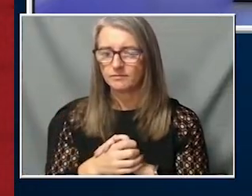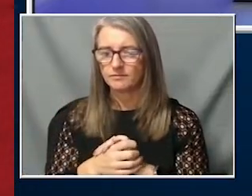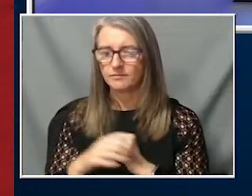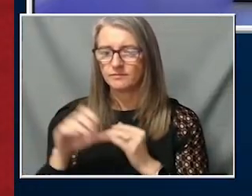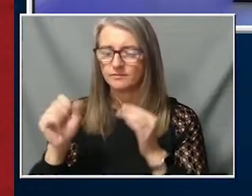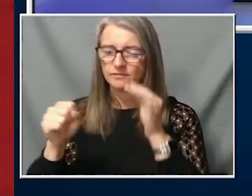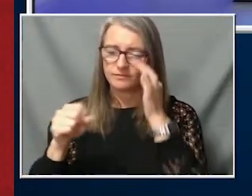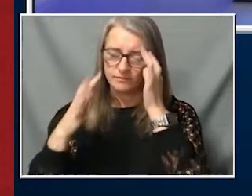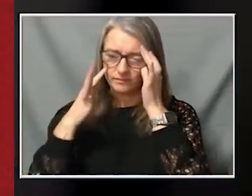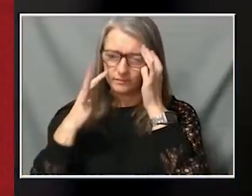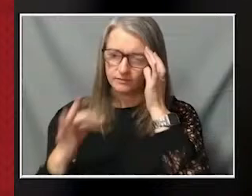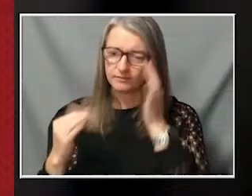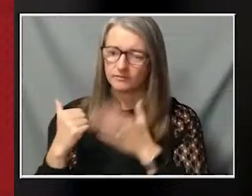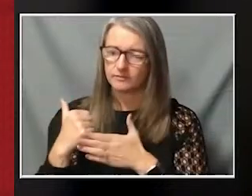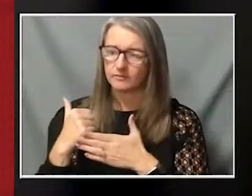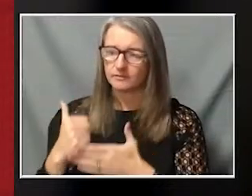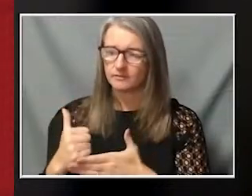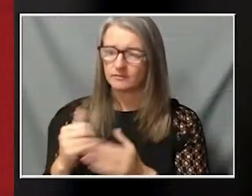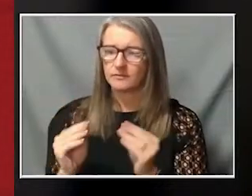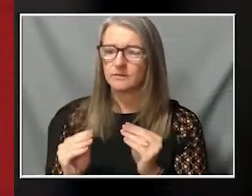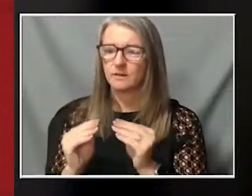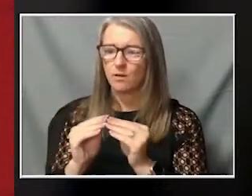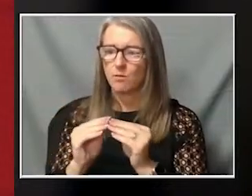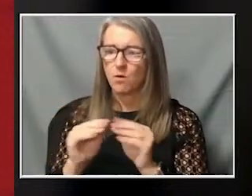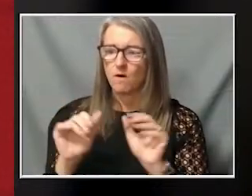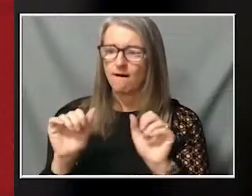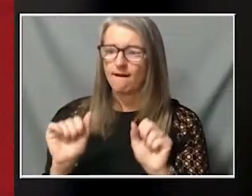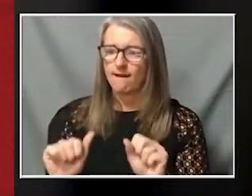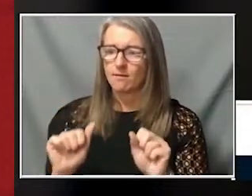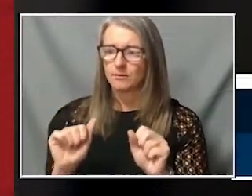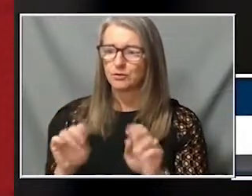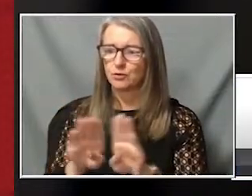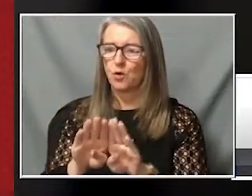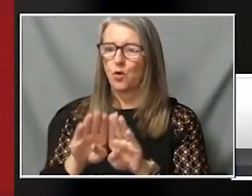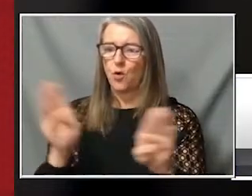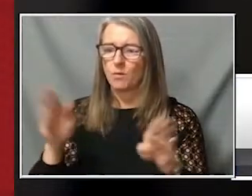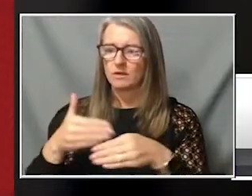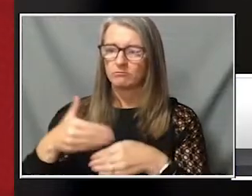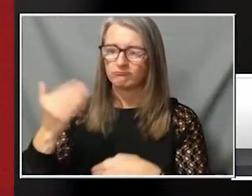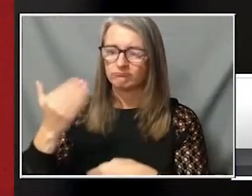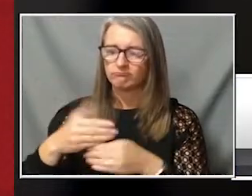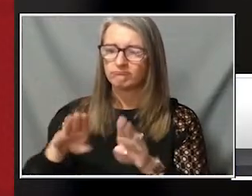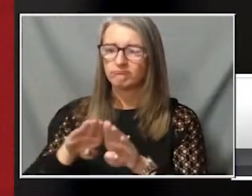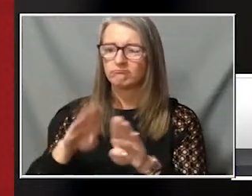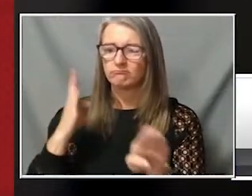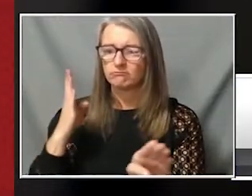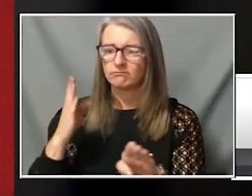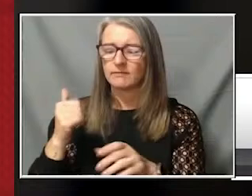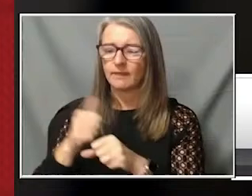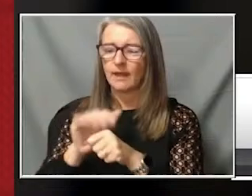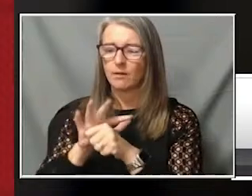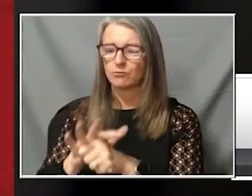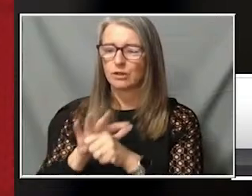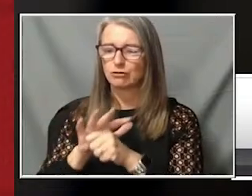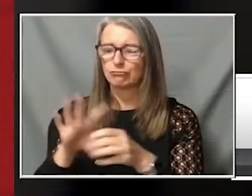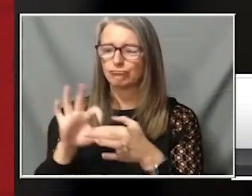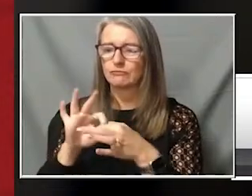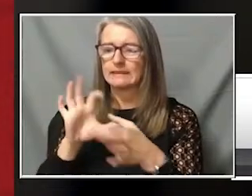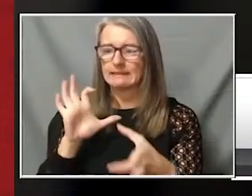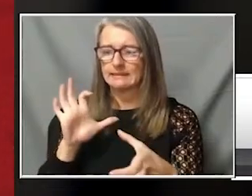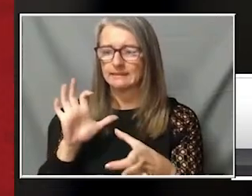Yeah, it definitely helps. The more you're able to open your windows and doors, that pressure can be